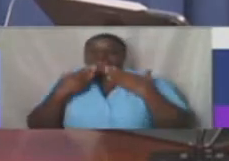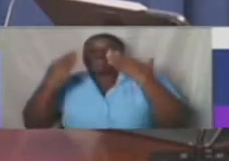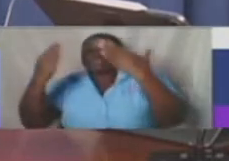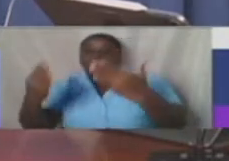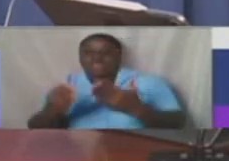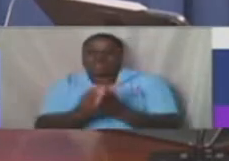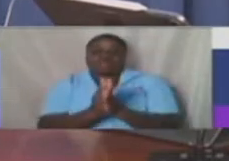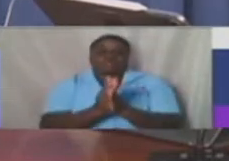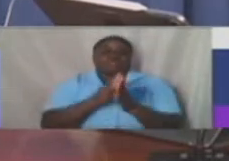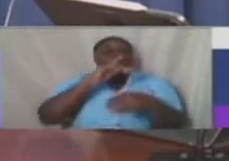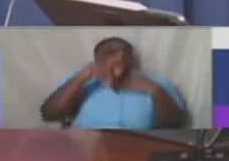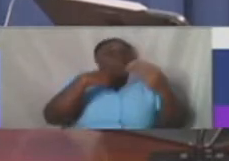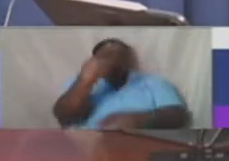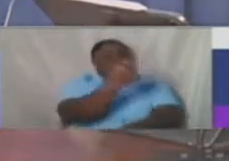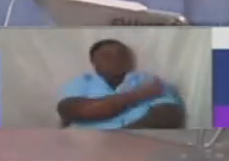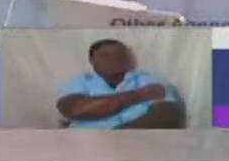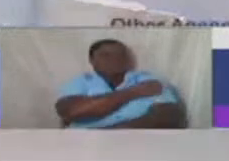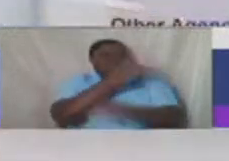update to date,